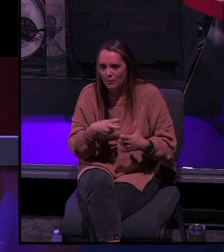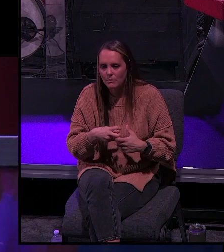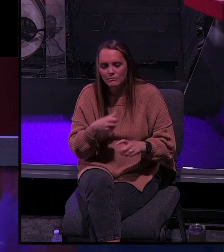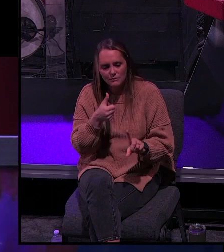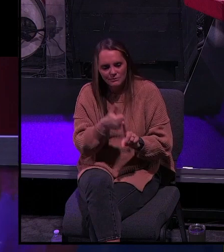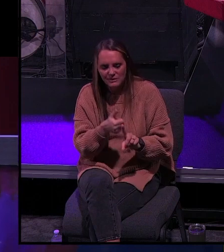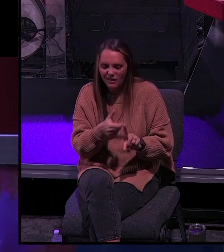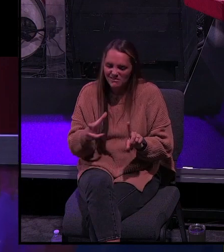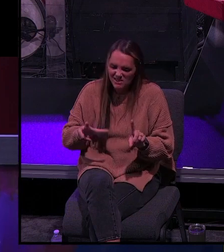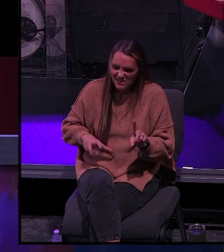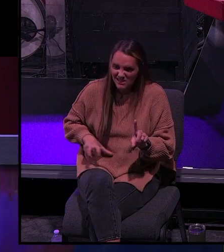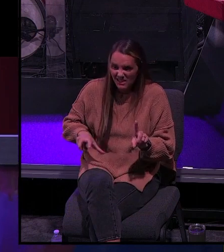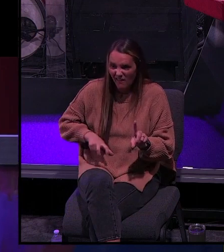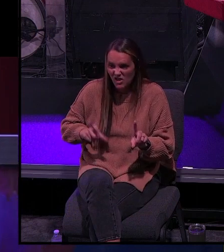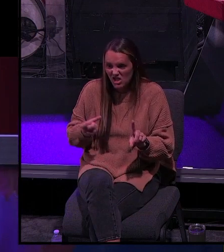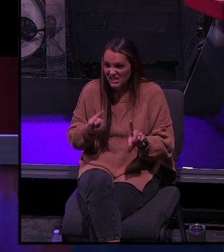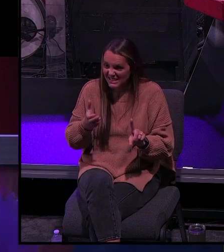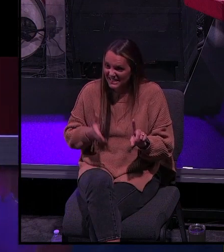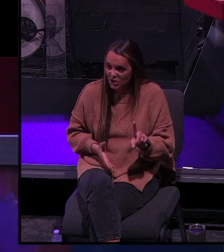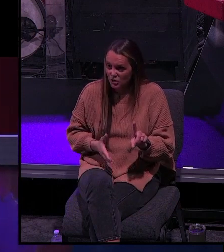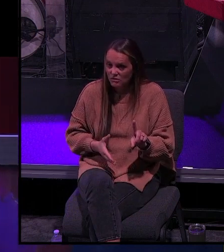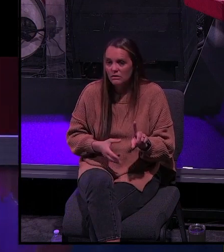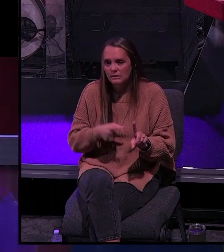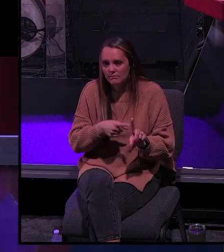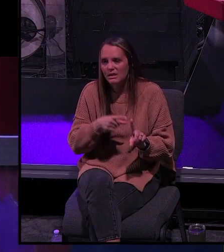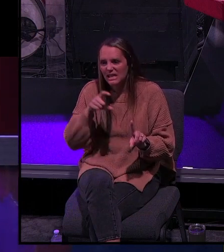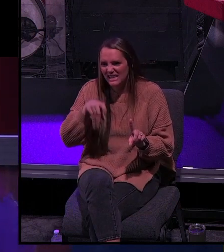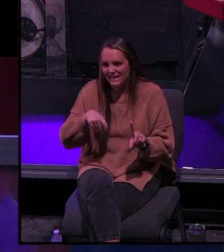of us. And you need God.